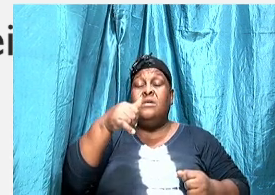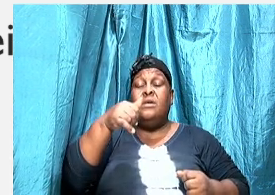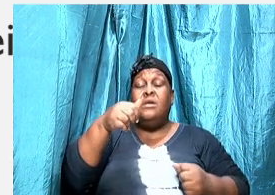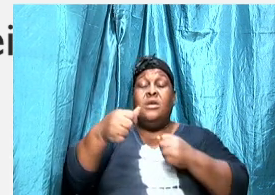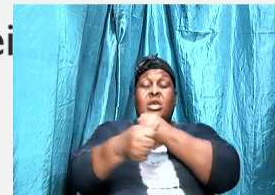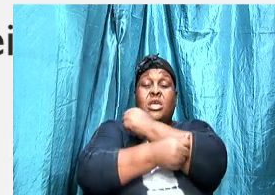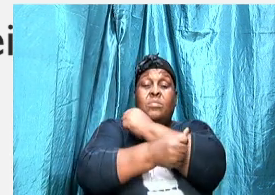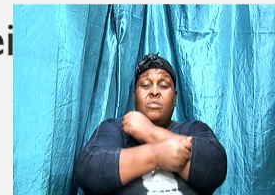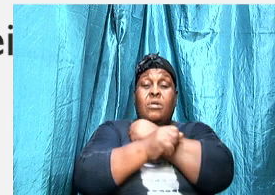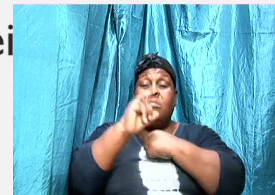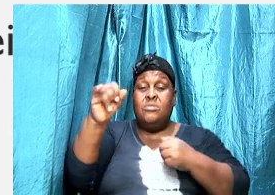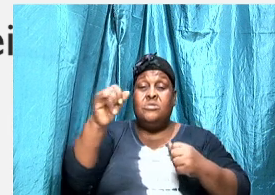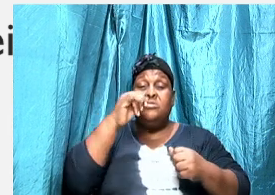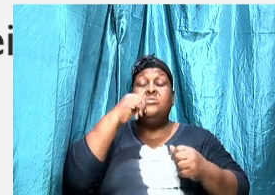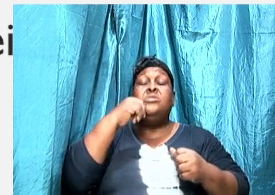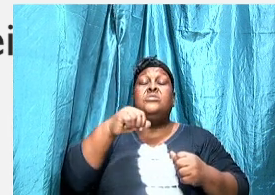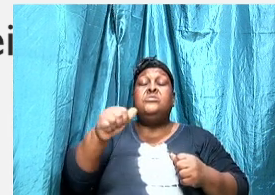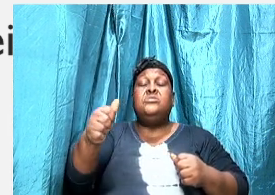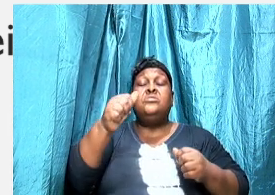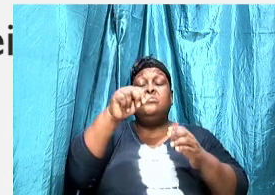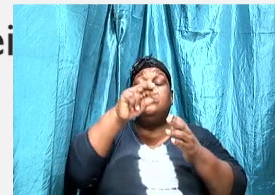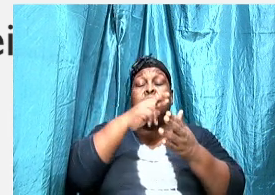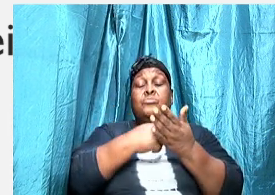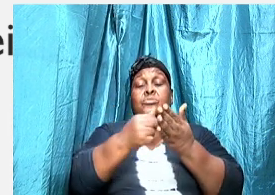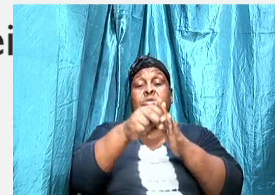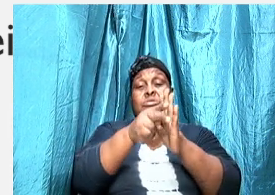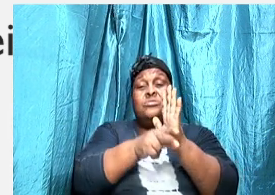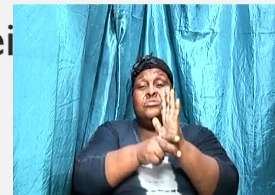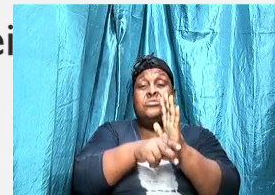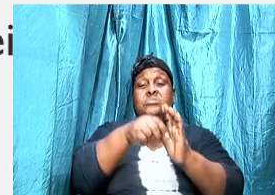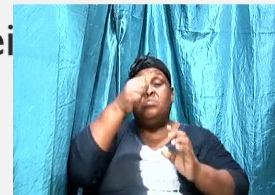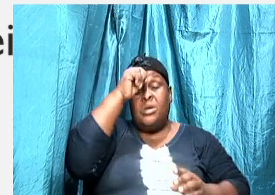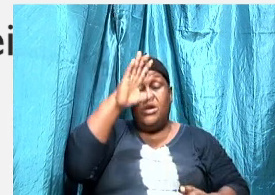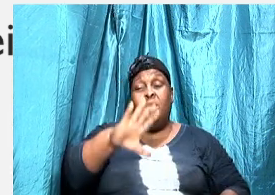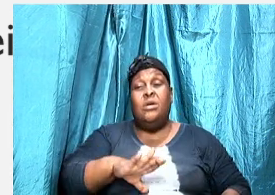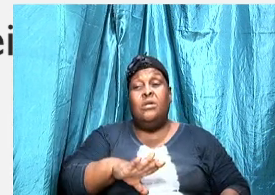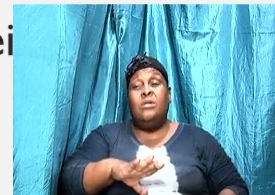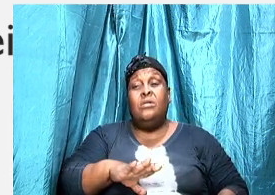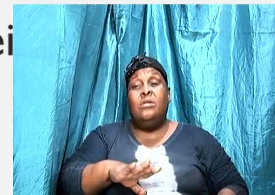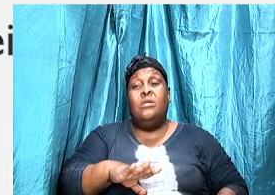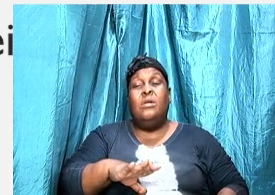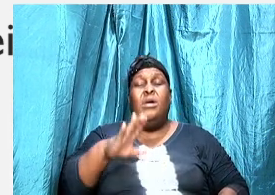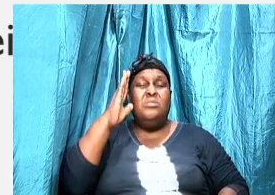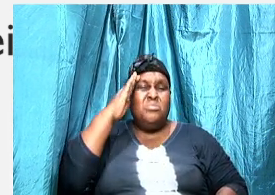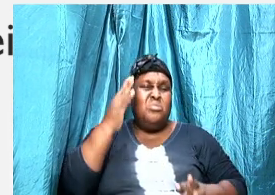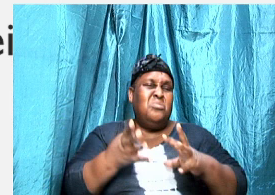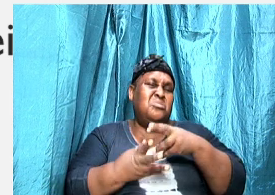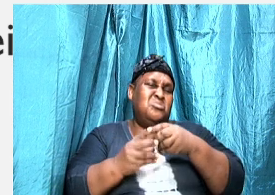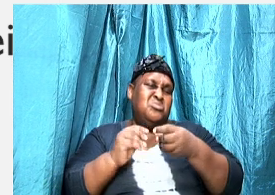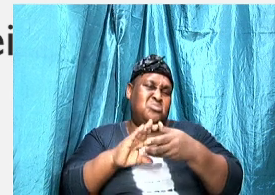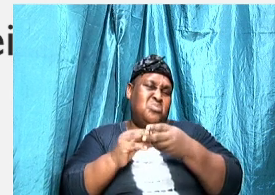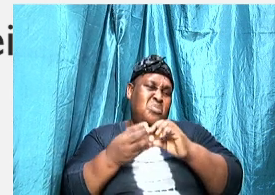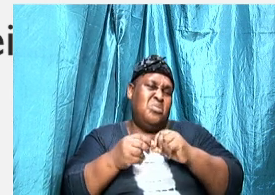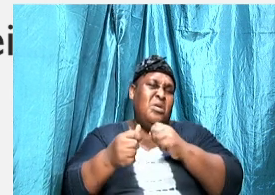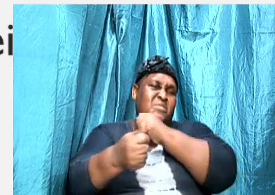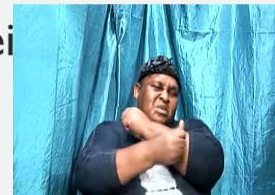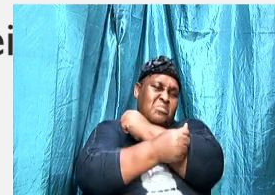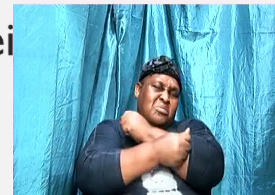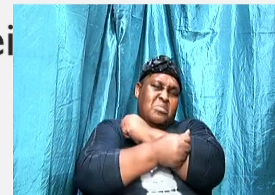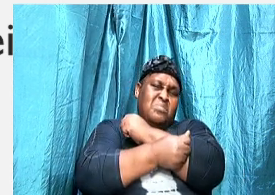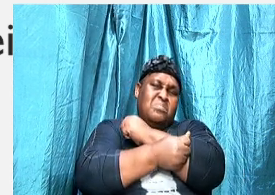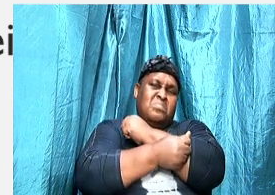of Abraham, how that Abraham, you know, could not have any child. They could not have any